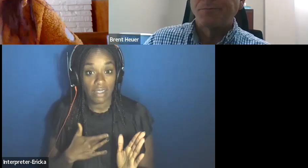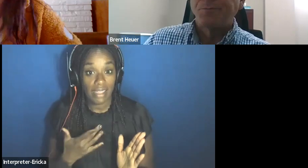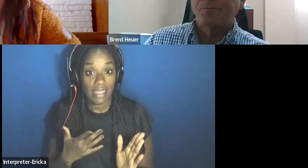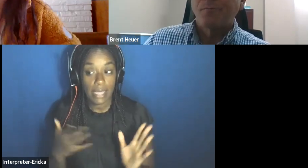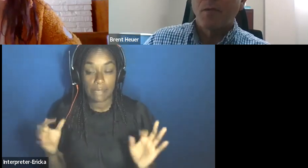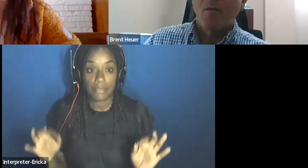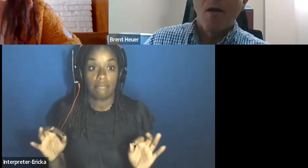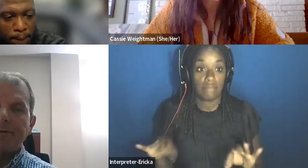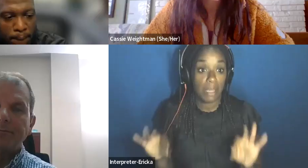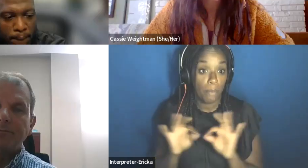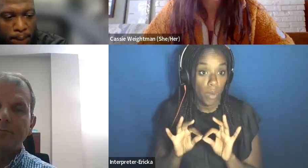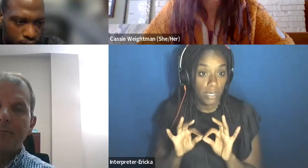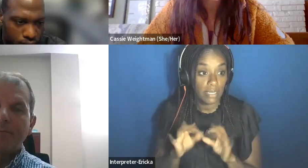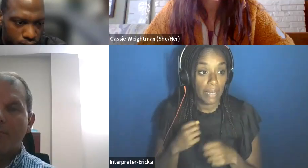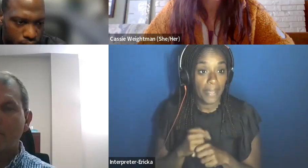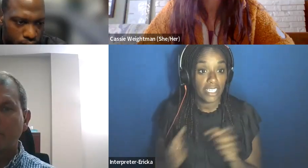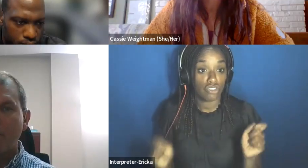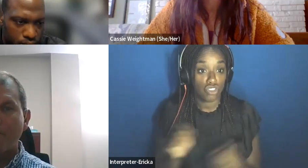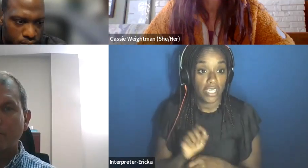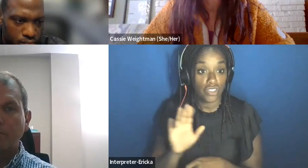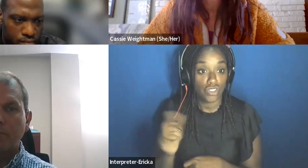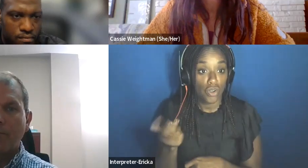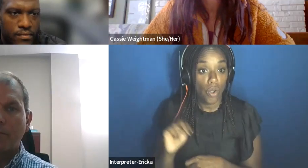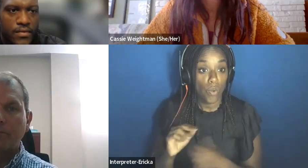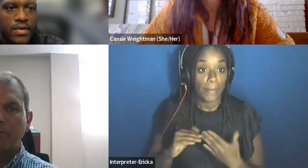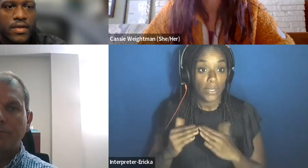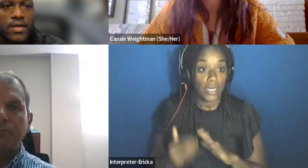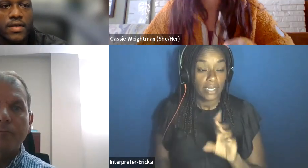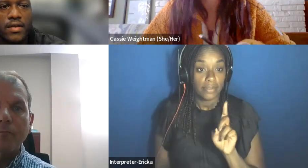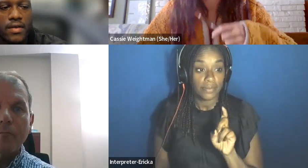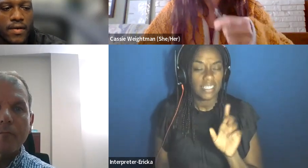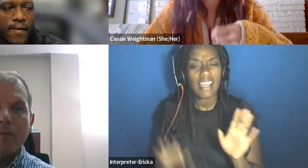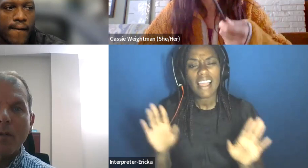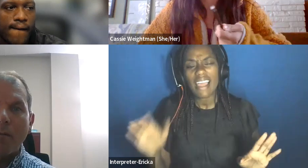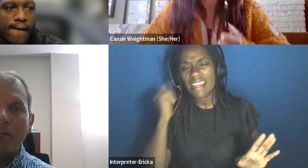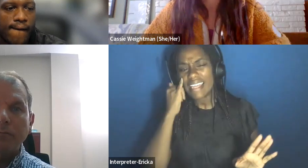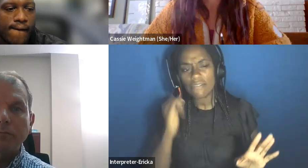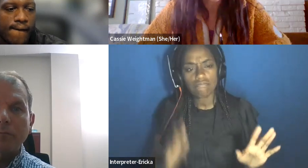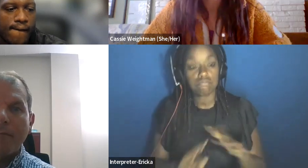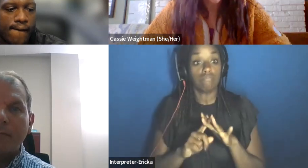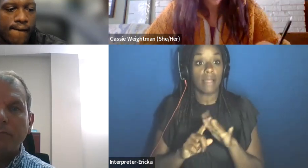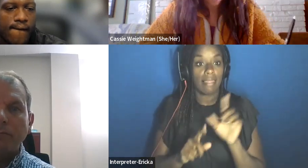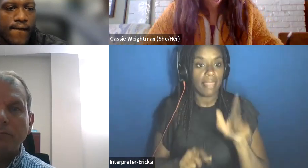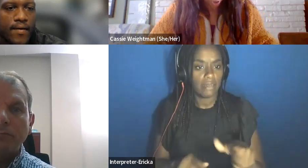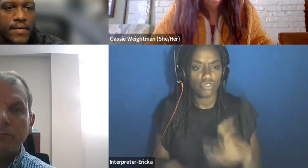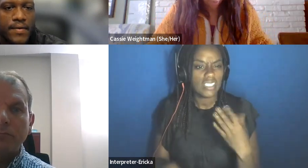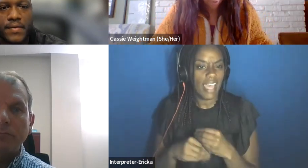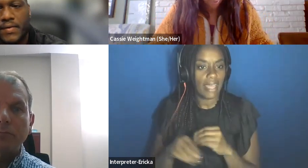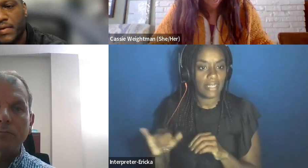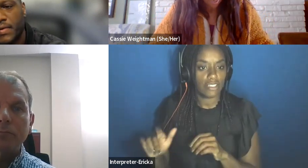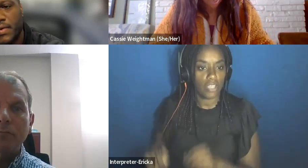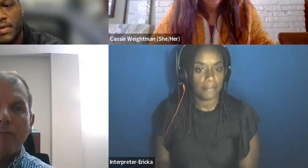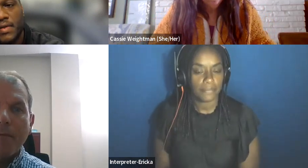profound in creating change in your own communities? And if something comes up to you later, please just add that into the